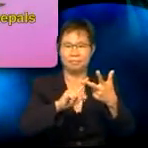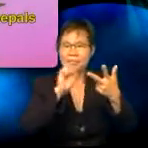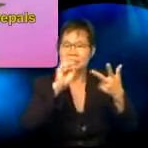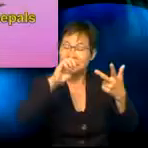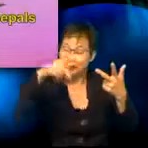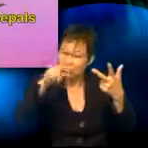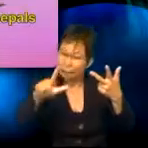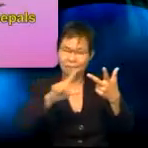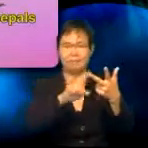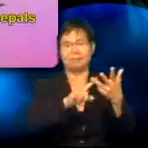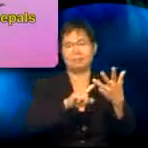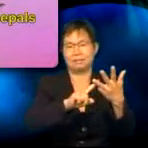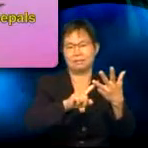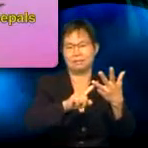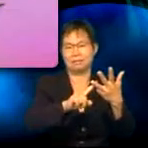sepals,